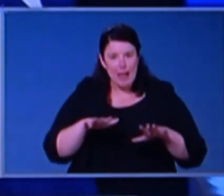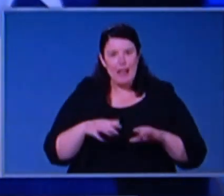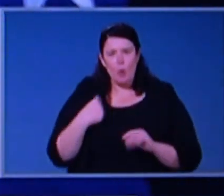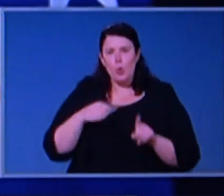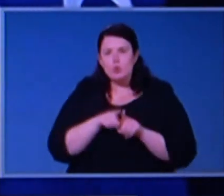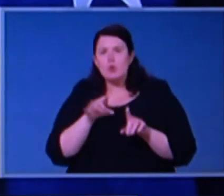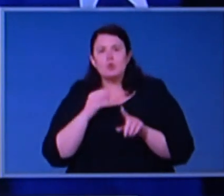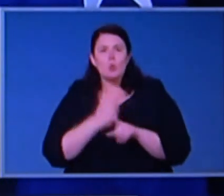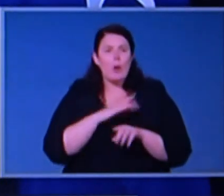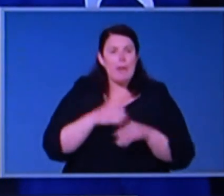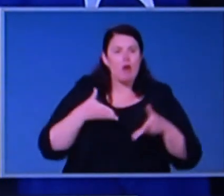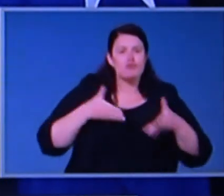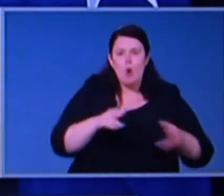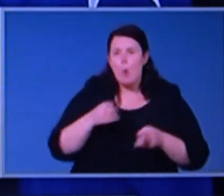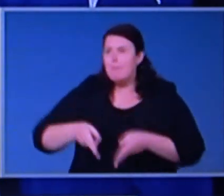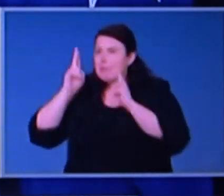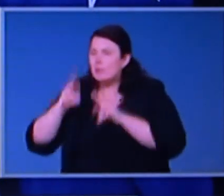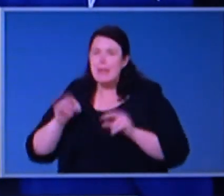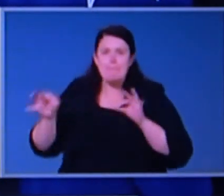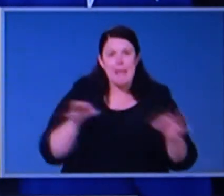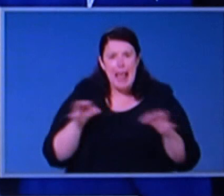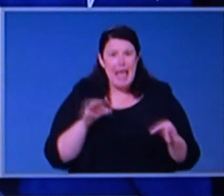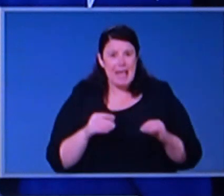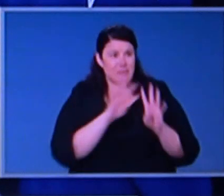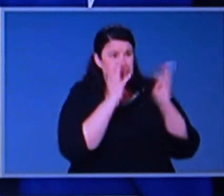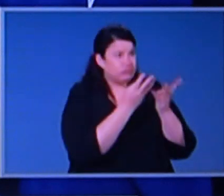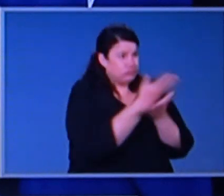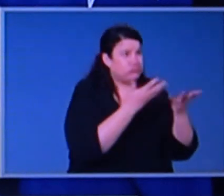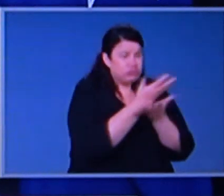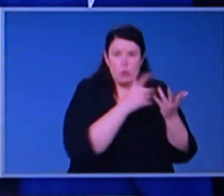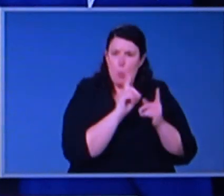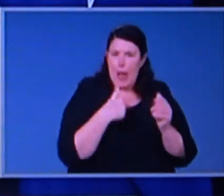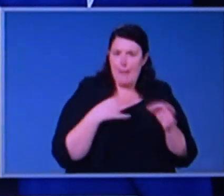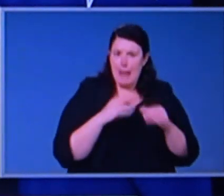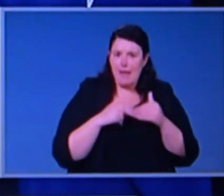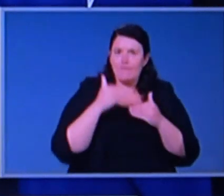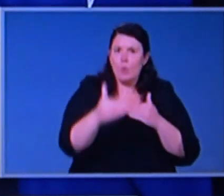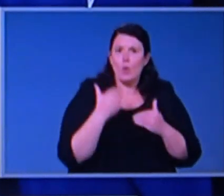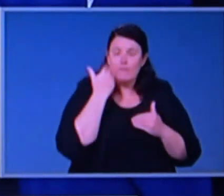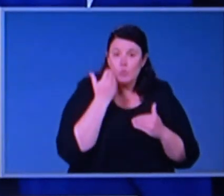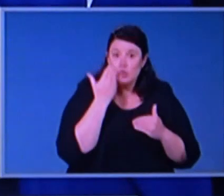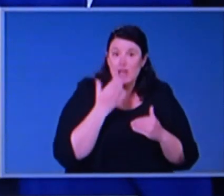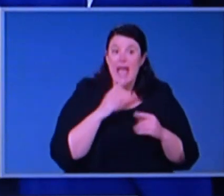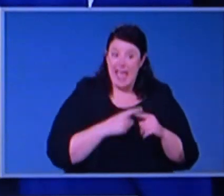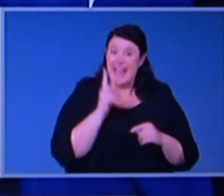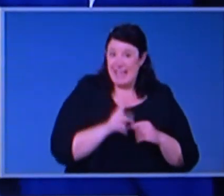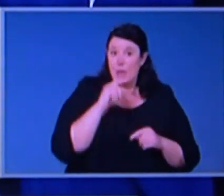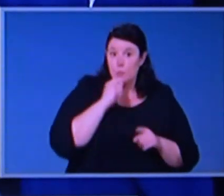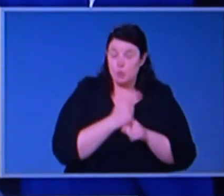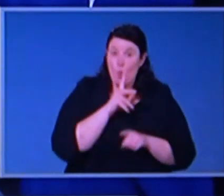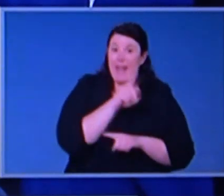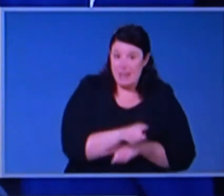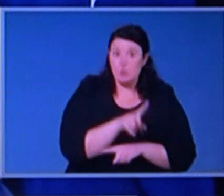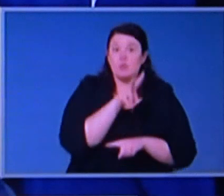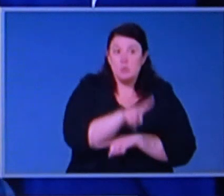that nature, regulation agendas, and that's going to become more and more part of the National Cabinet's agenda going forward as we